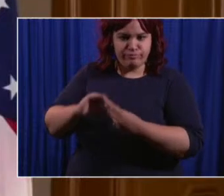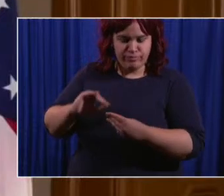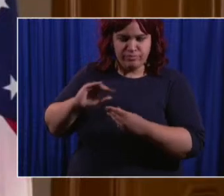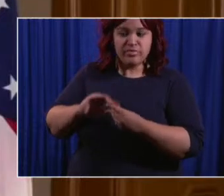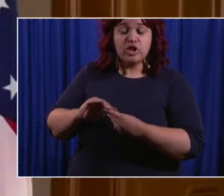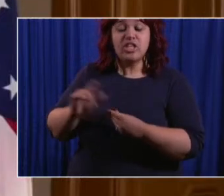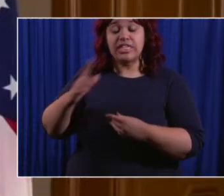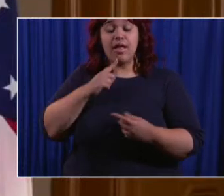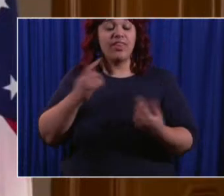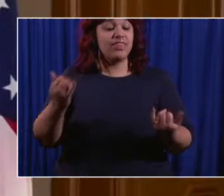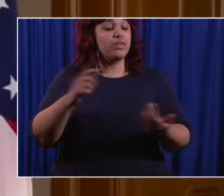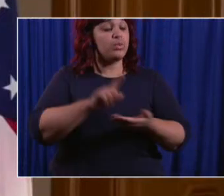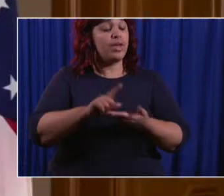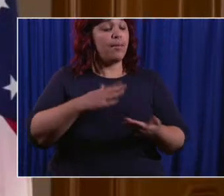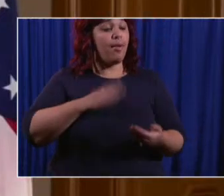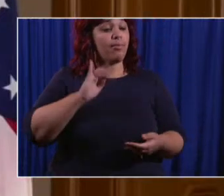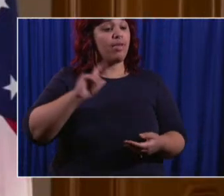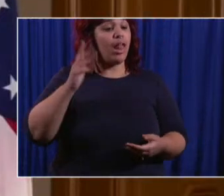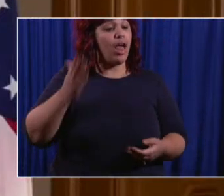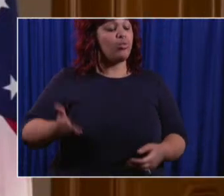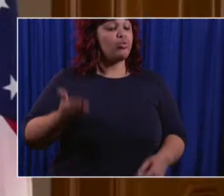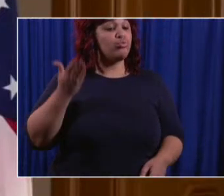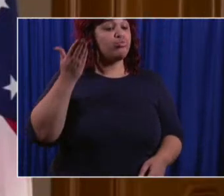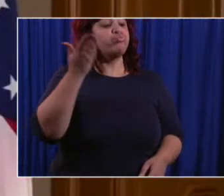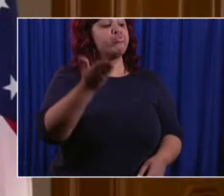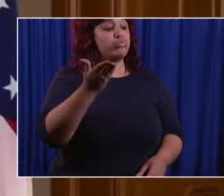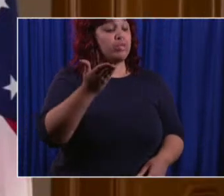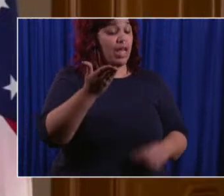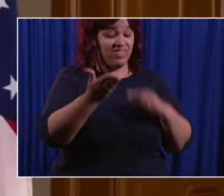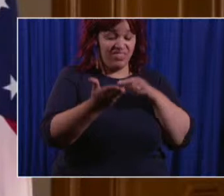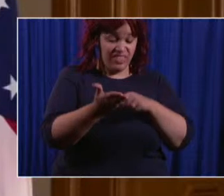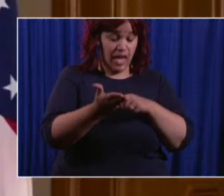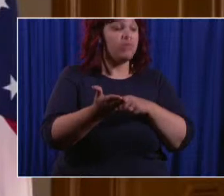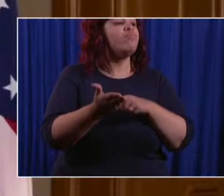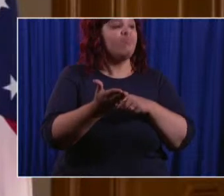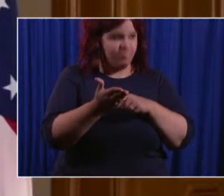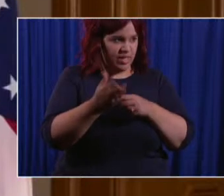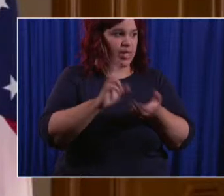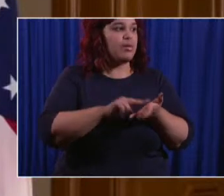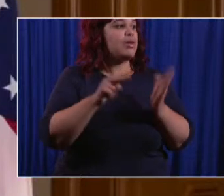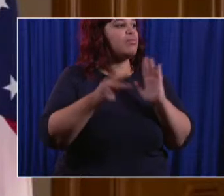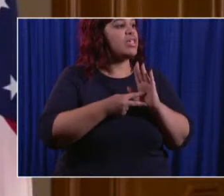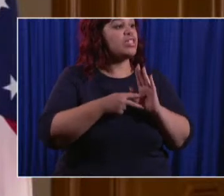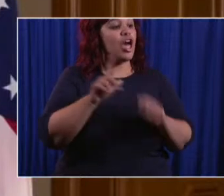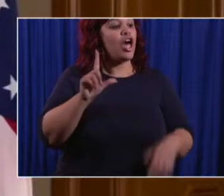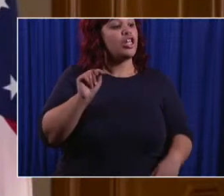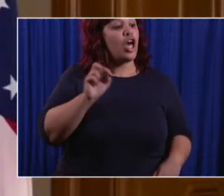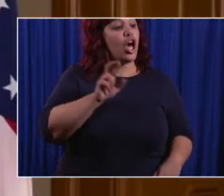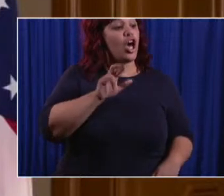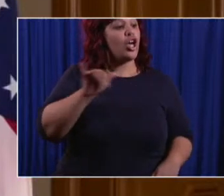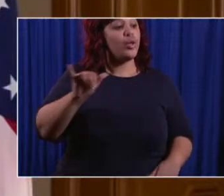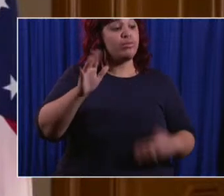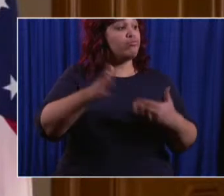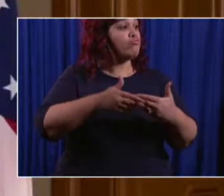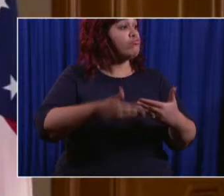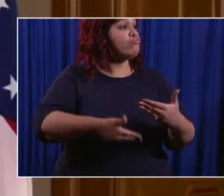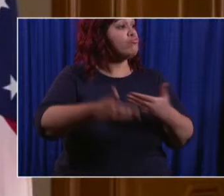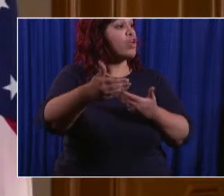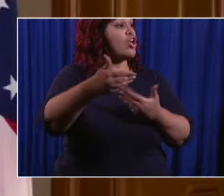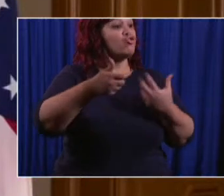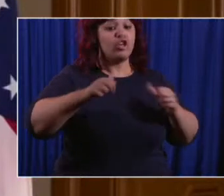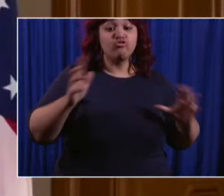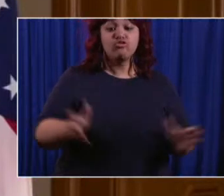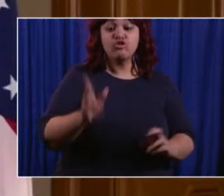this week that would ban state vaccine lotteries. She told me today that Vax-A-Million is, quote, a gross misuse